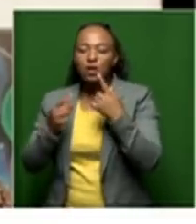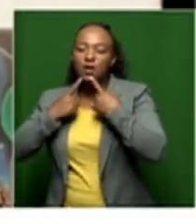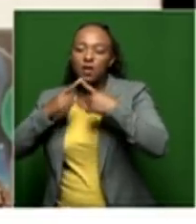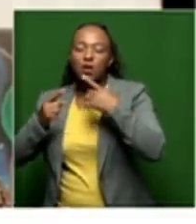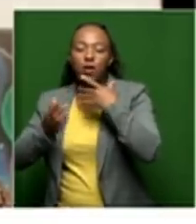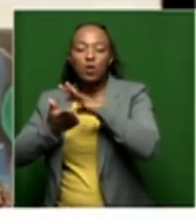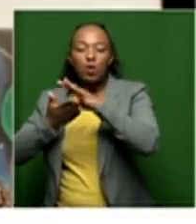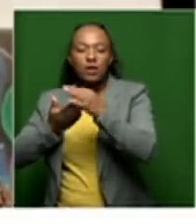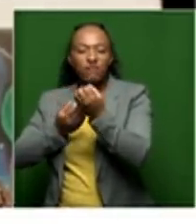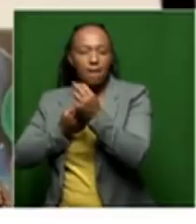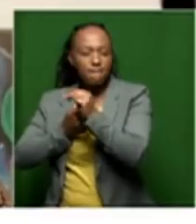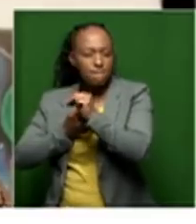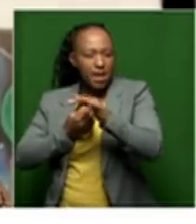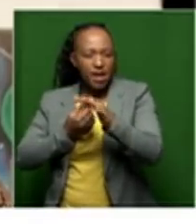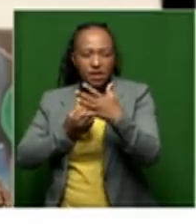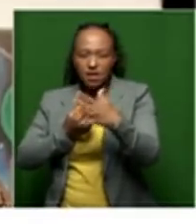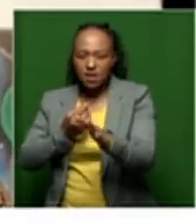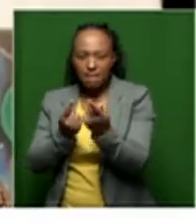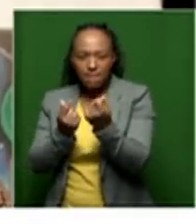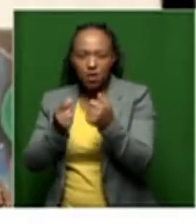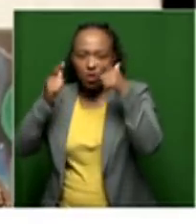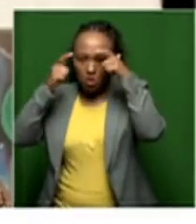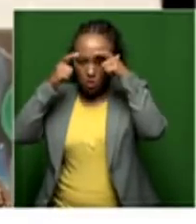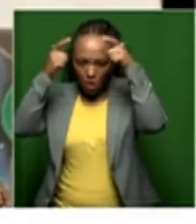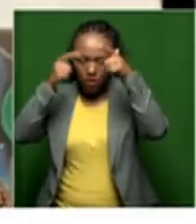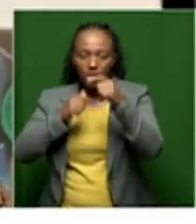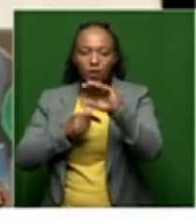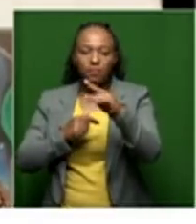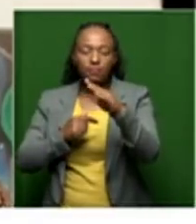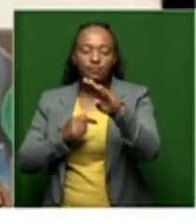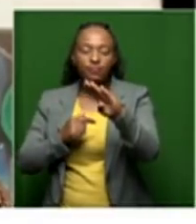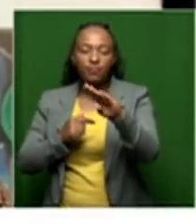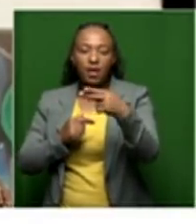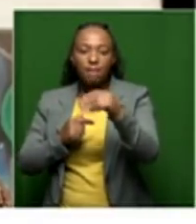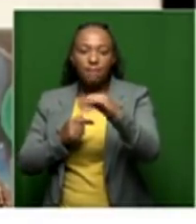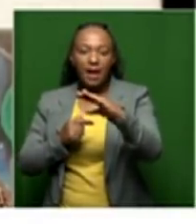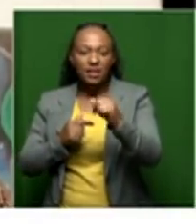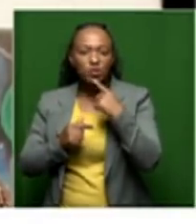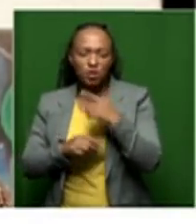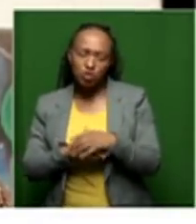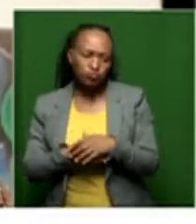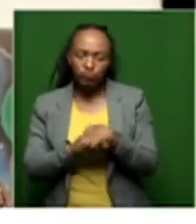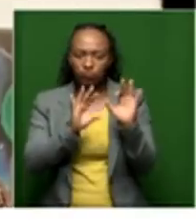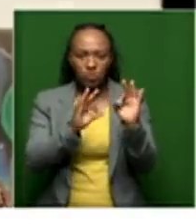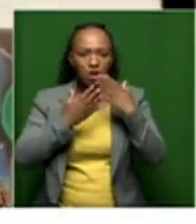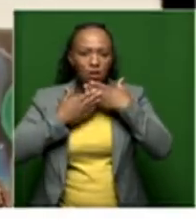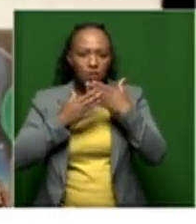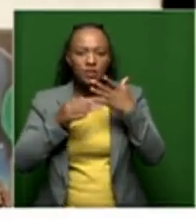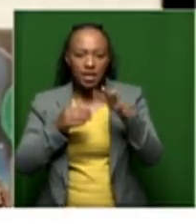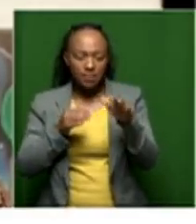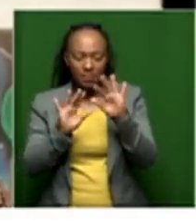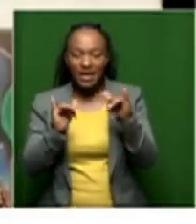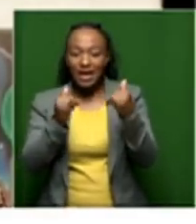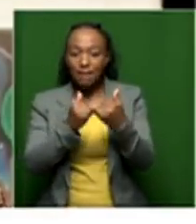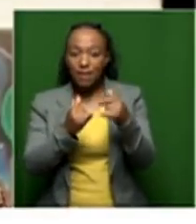worth millions of rands that the company Royal Baka was awarded as invalid. Now, Royal Baka, as we know,